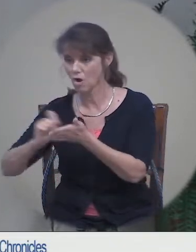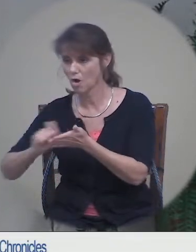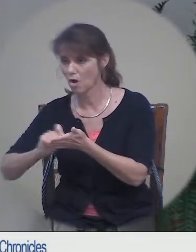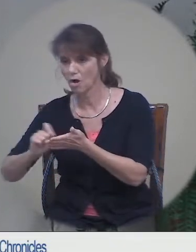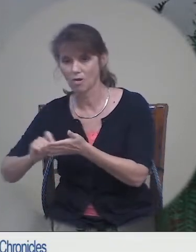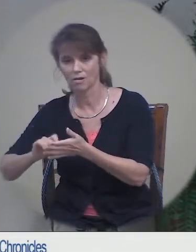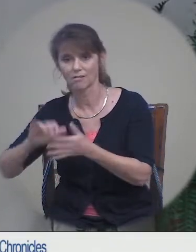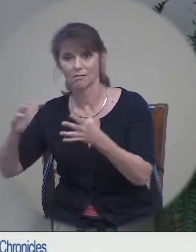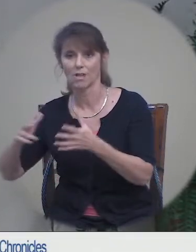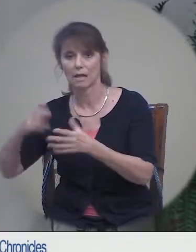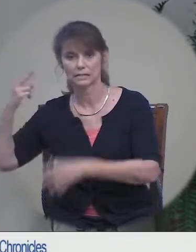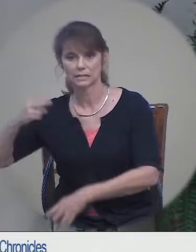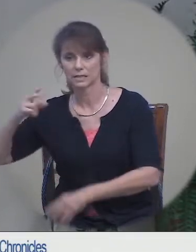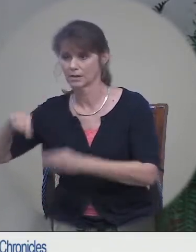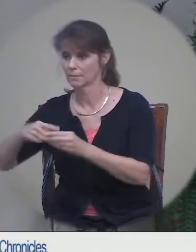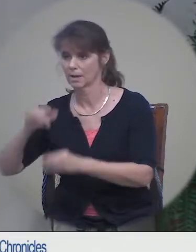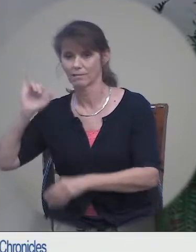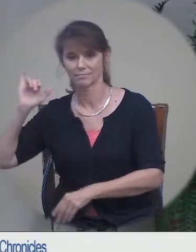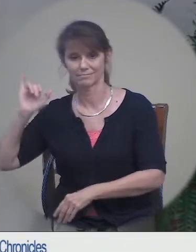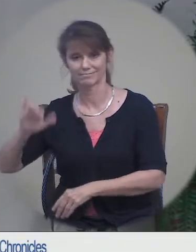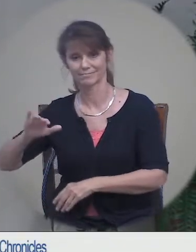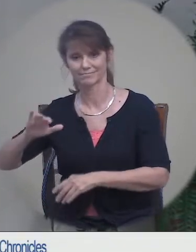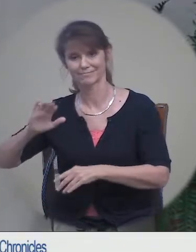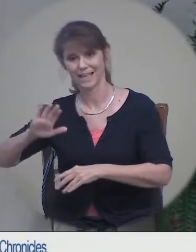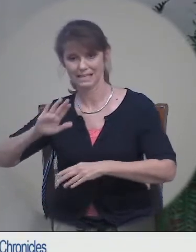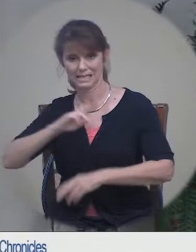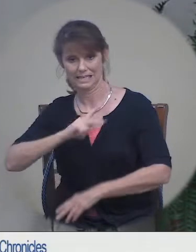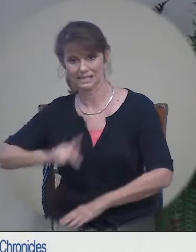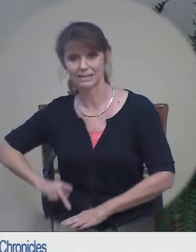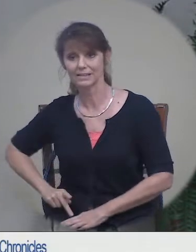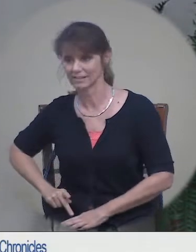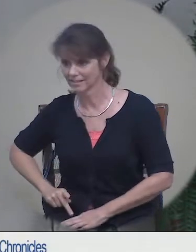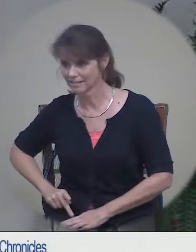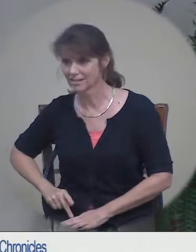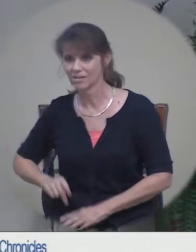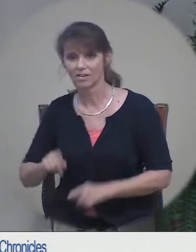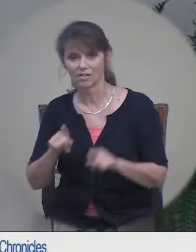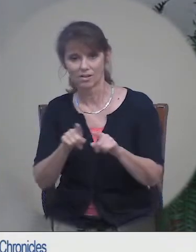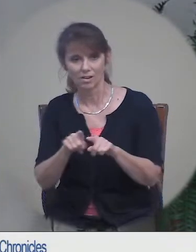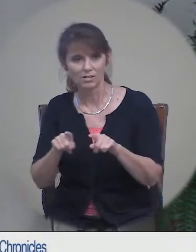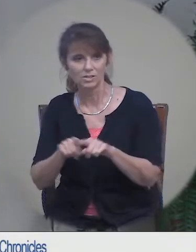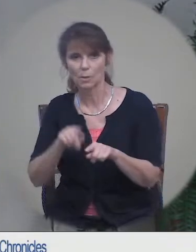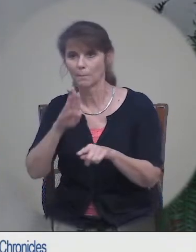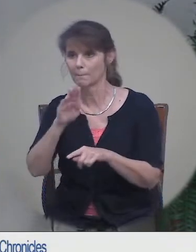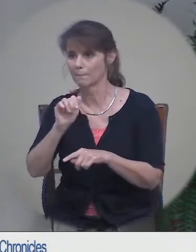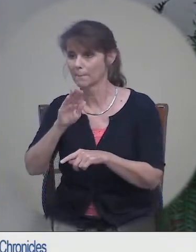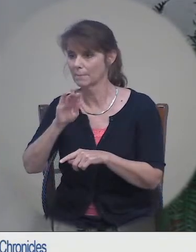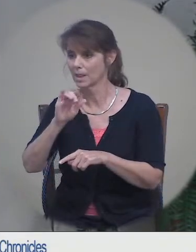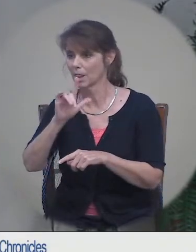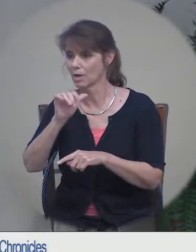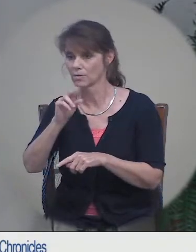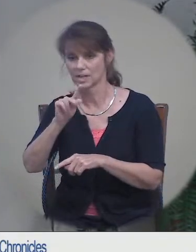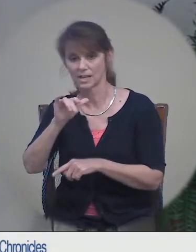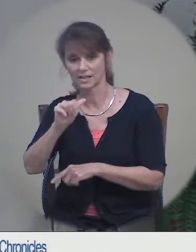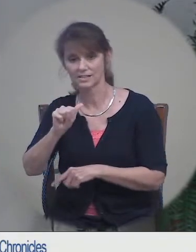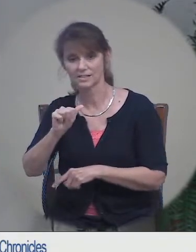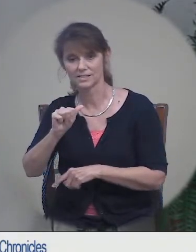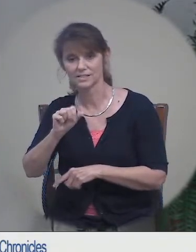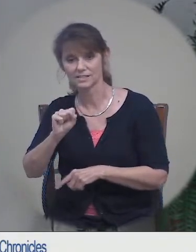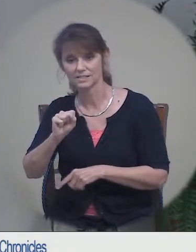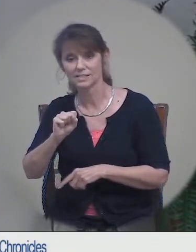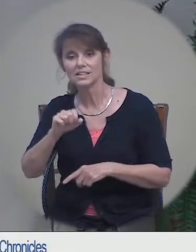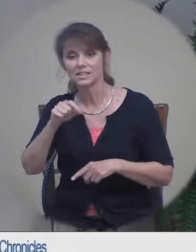prison specifically for that. We can look at bust of his interaction with the Babylonians. And on down the line, we have all kinds